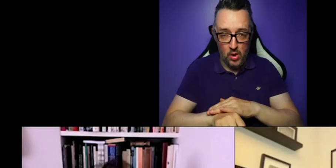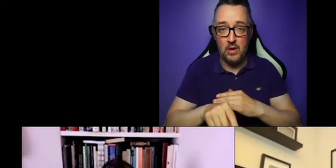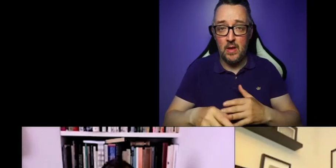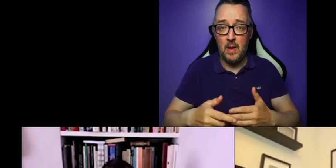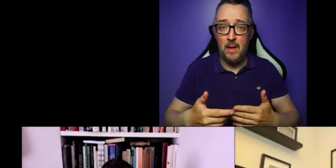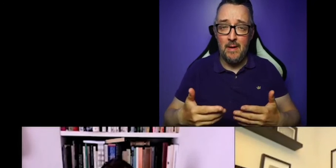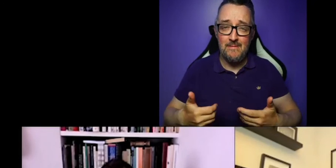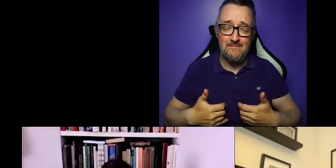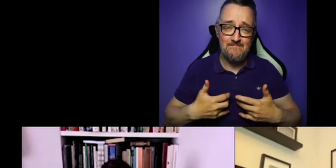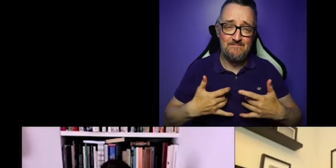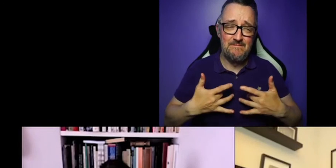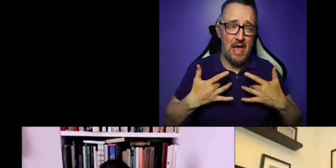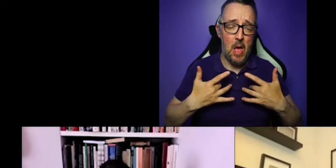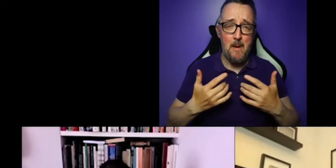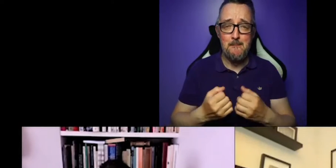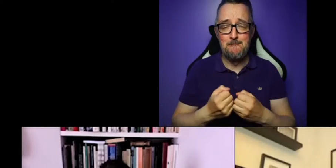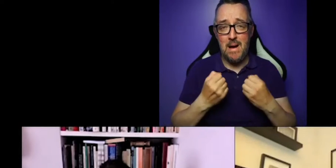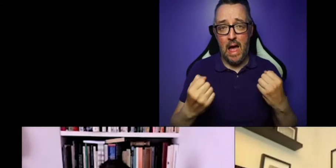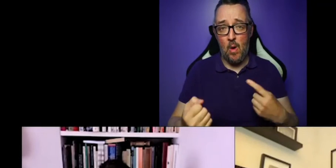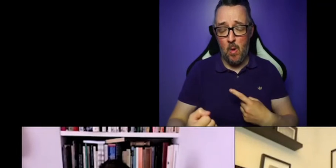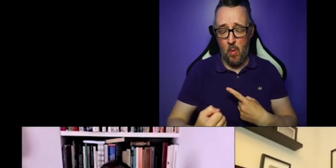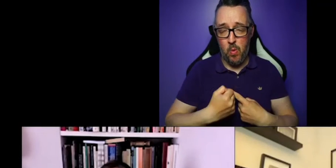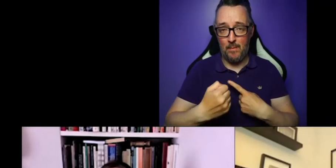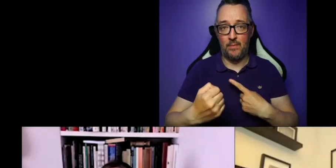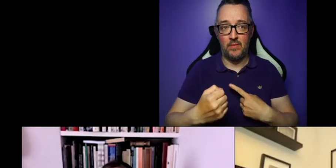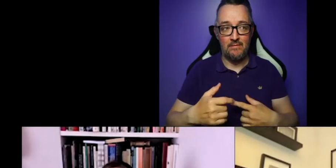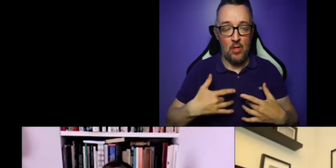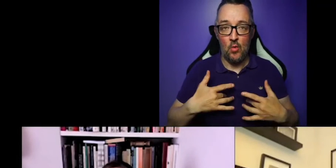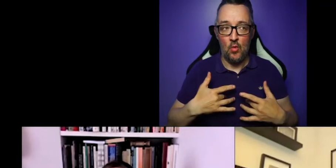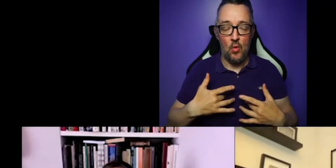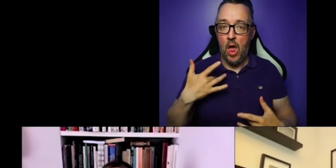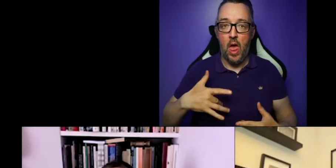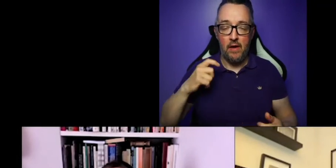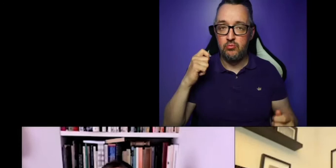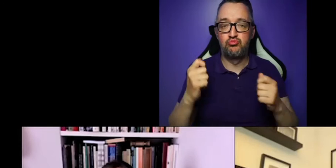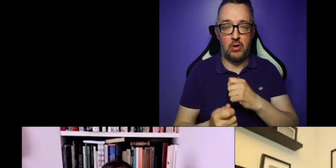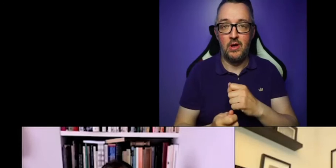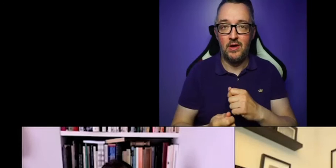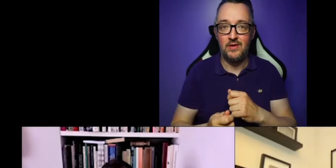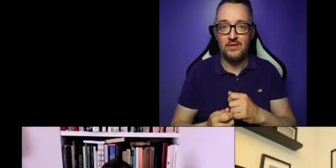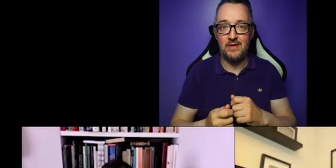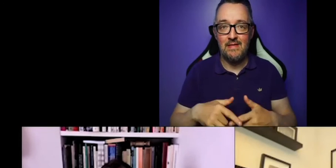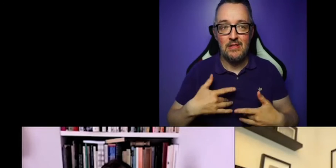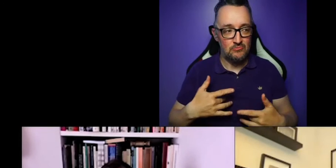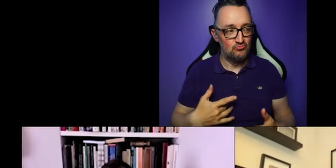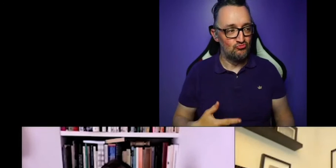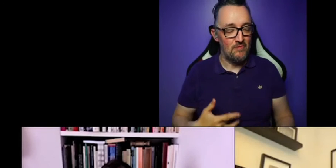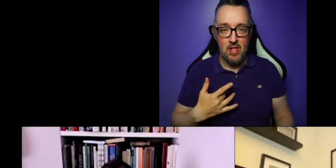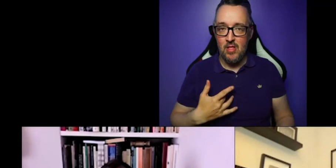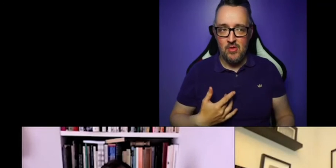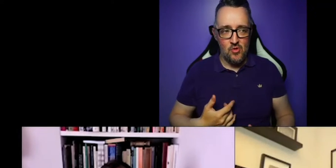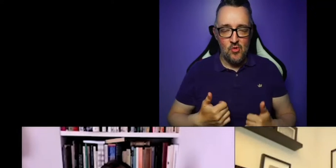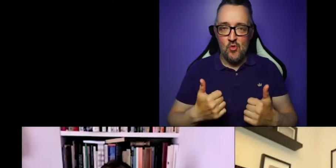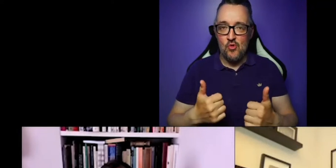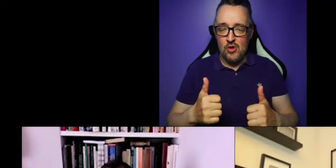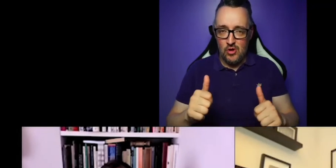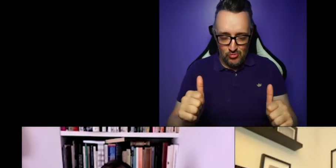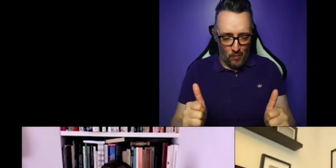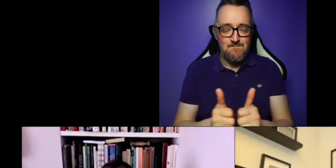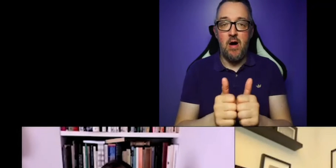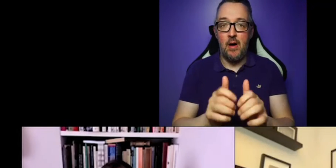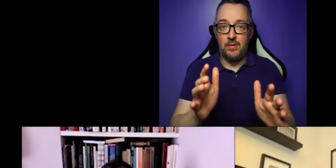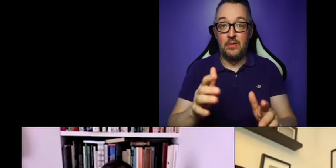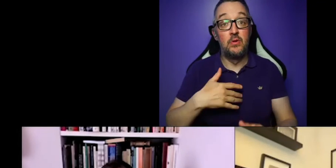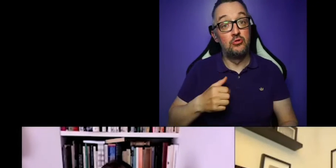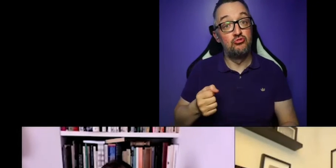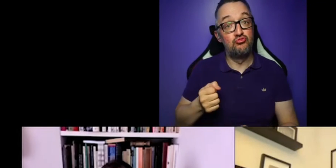powerful. It was a revelatory moment, and it did feel incredibly affirming. And I